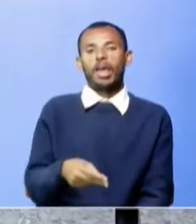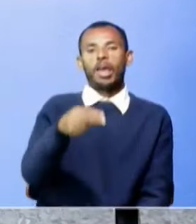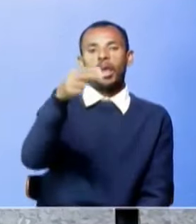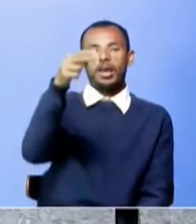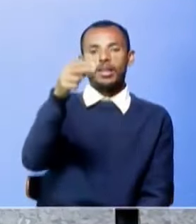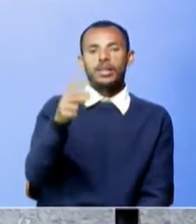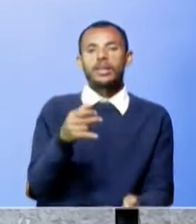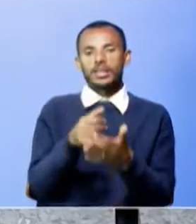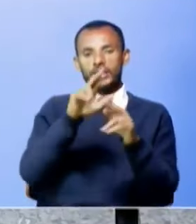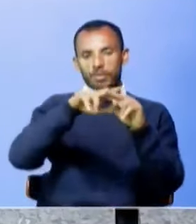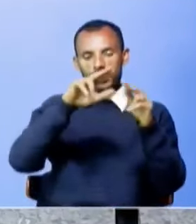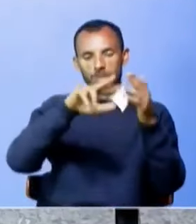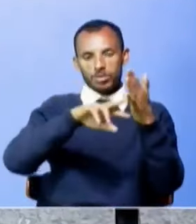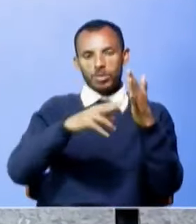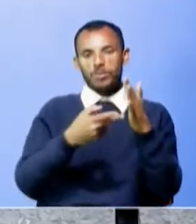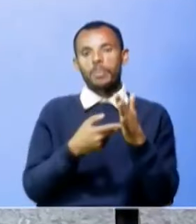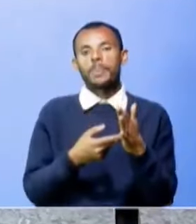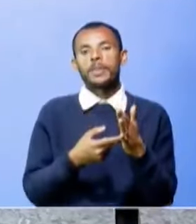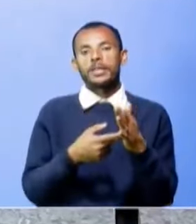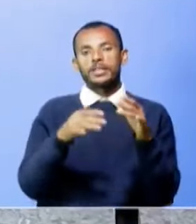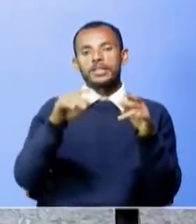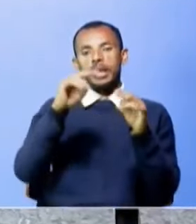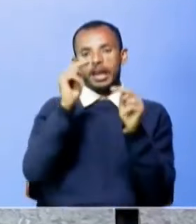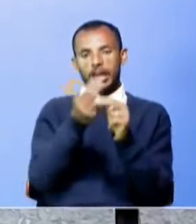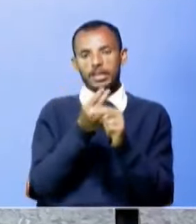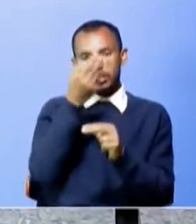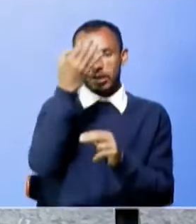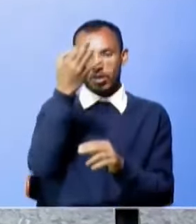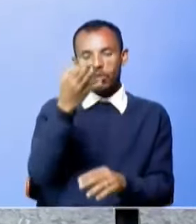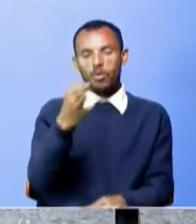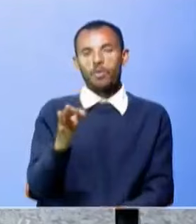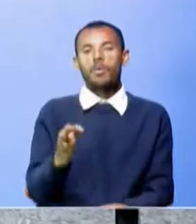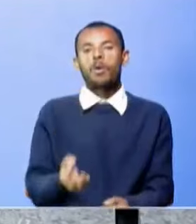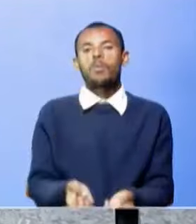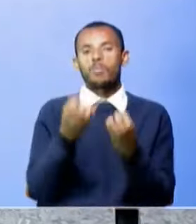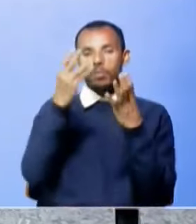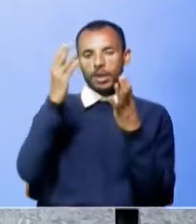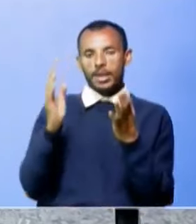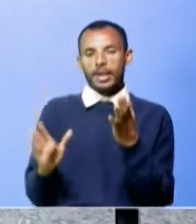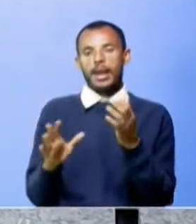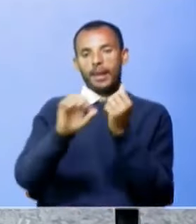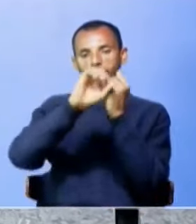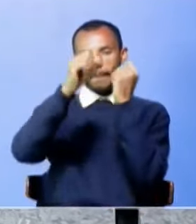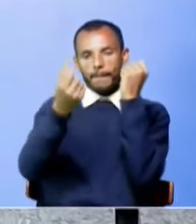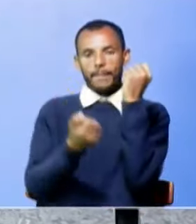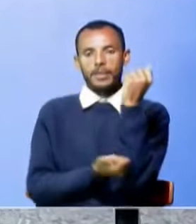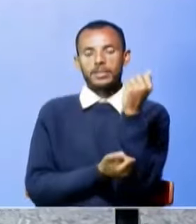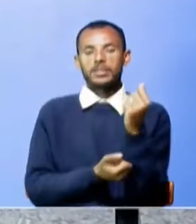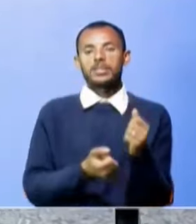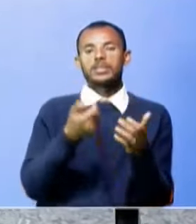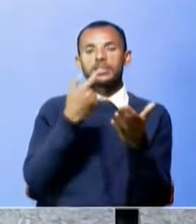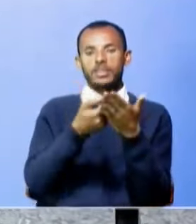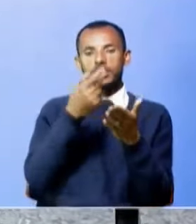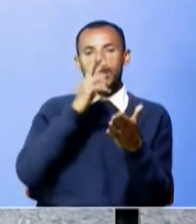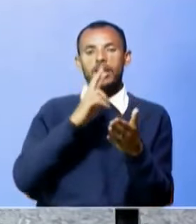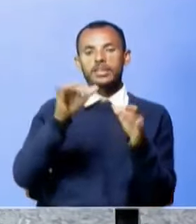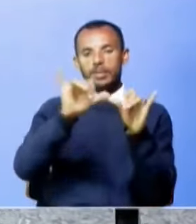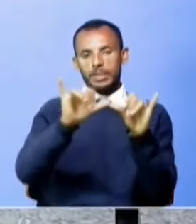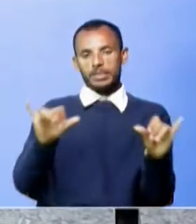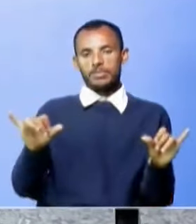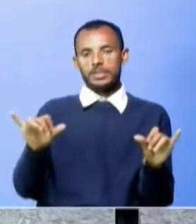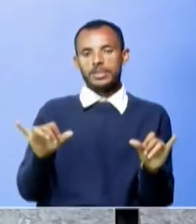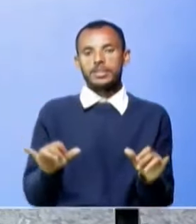area depends on the nature of the polygonal bases. Okay, so these are the